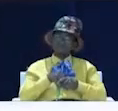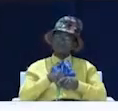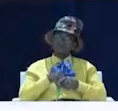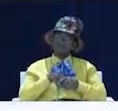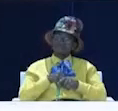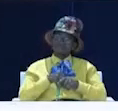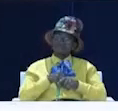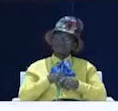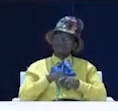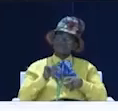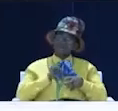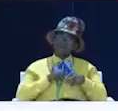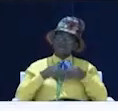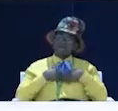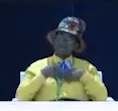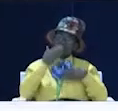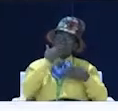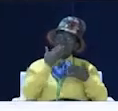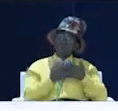I have good news for somebody.